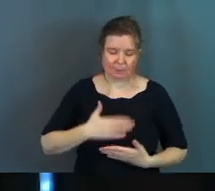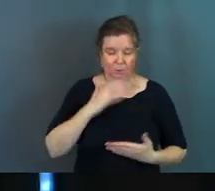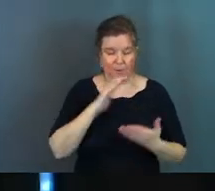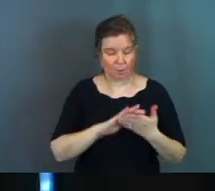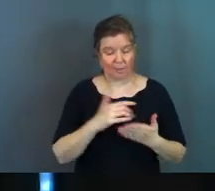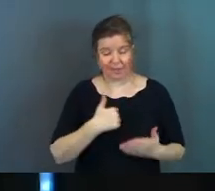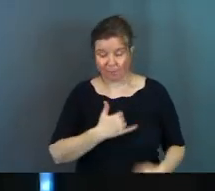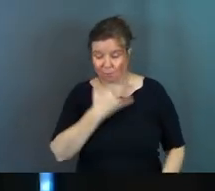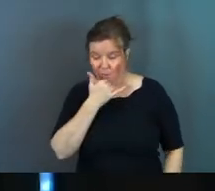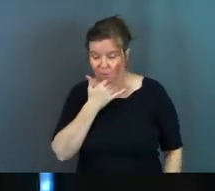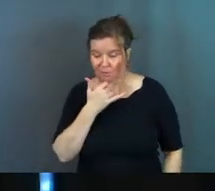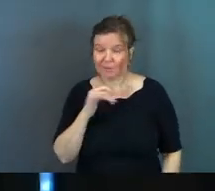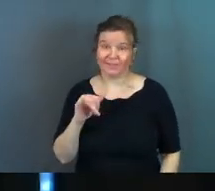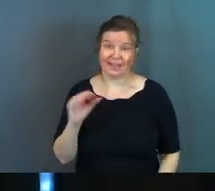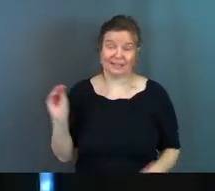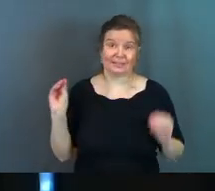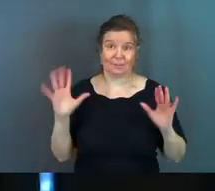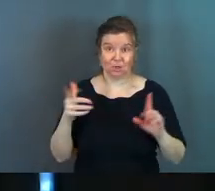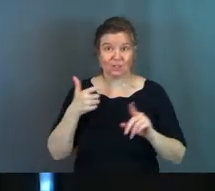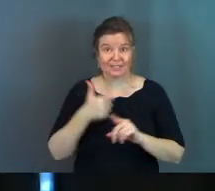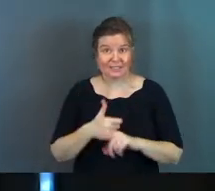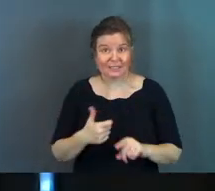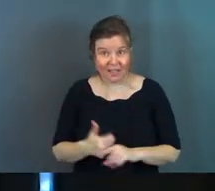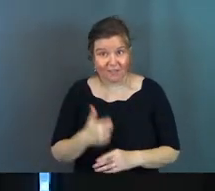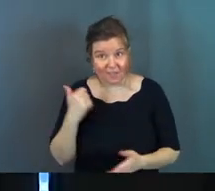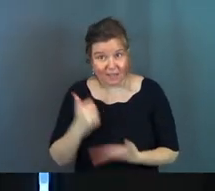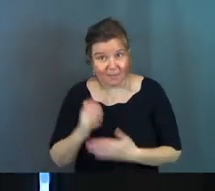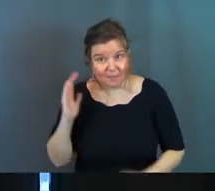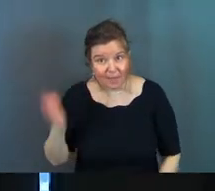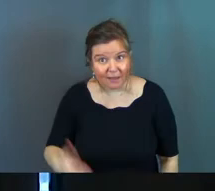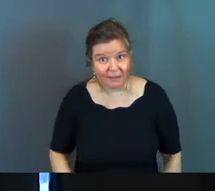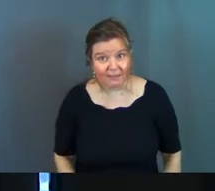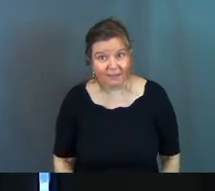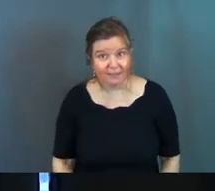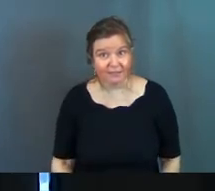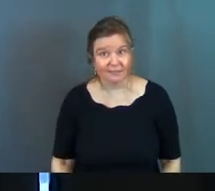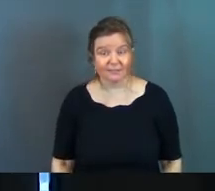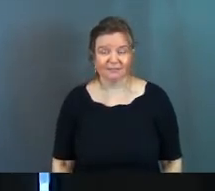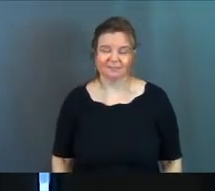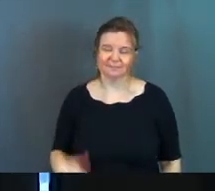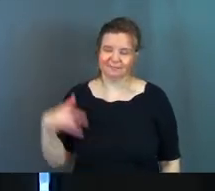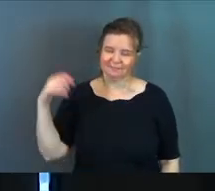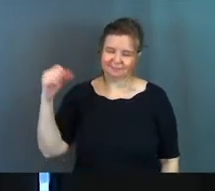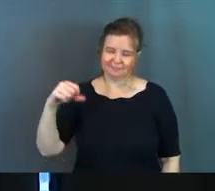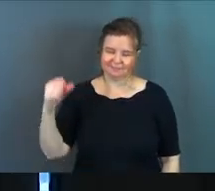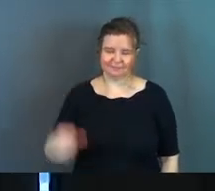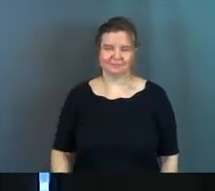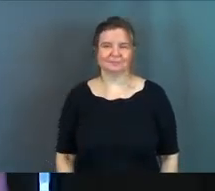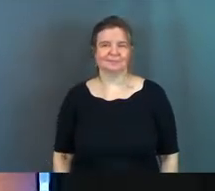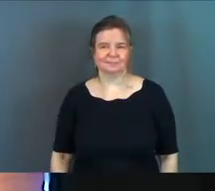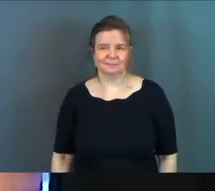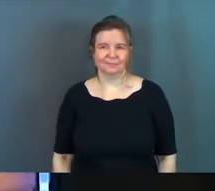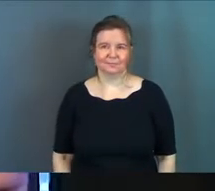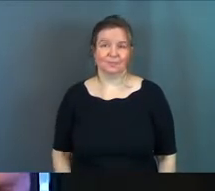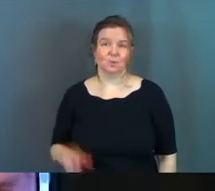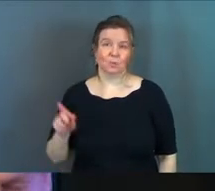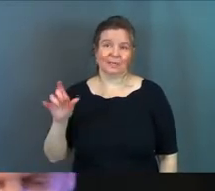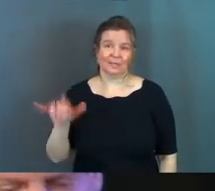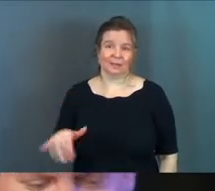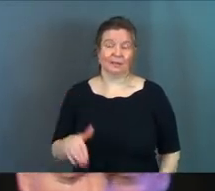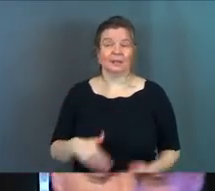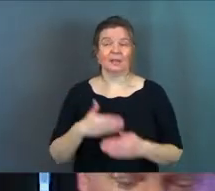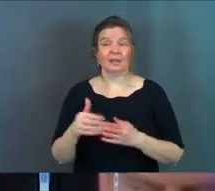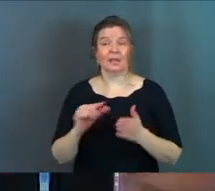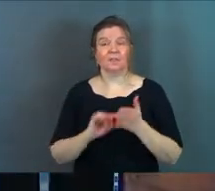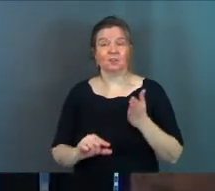my wife that I'm wrong. That's a miracle in itself. Amen? Yeah, we need that.